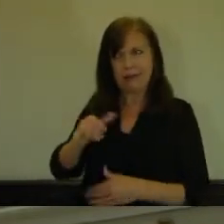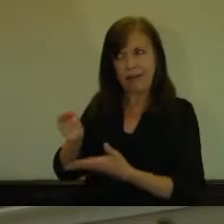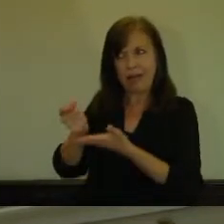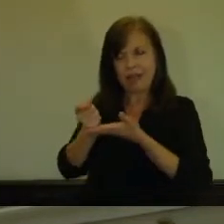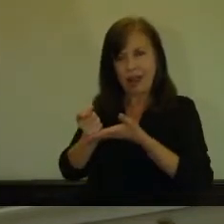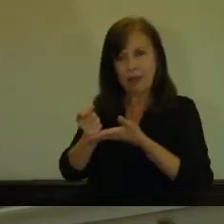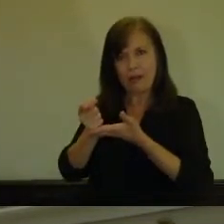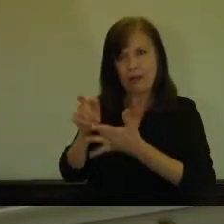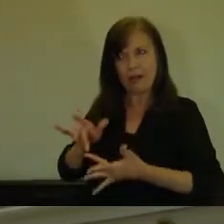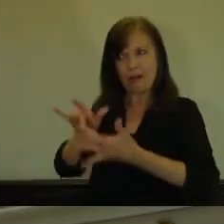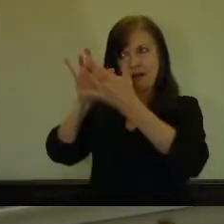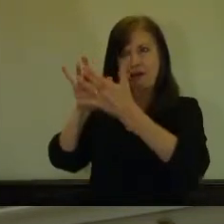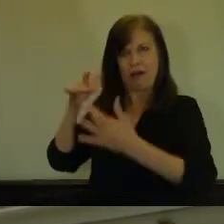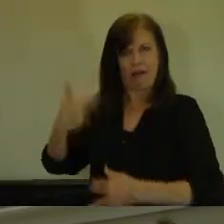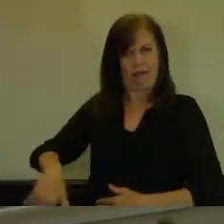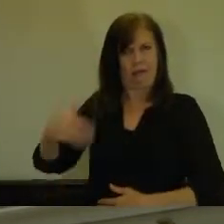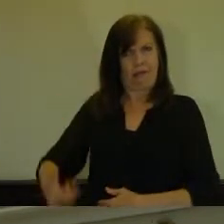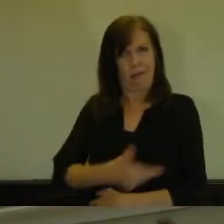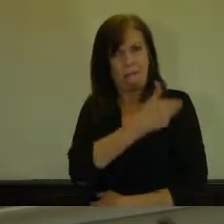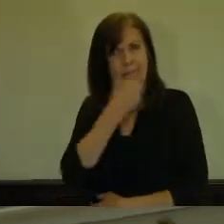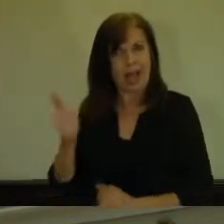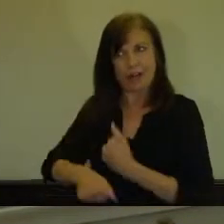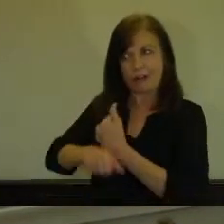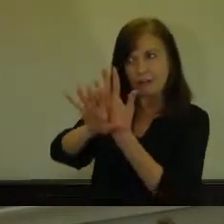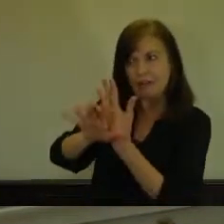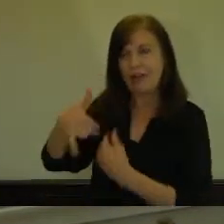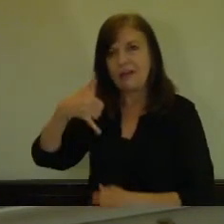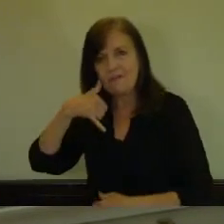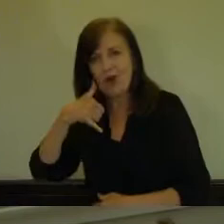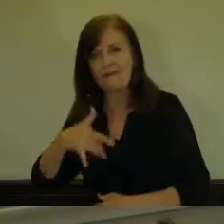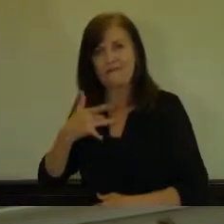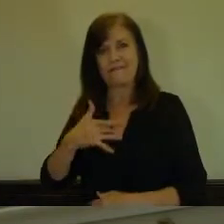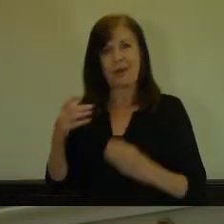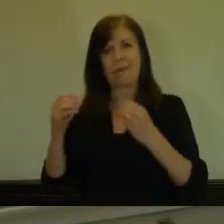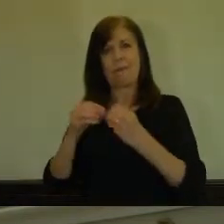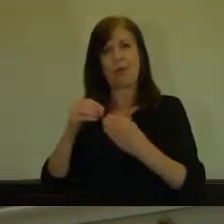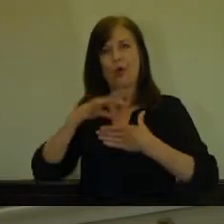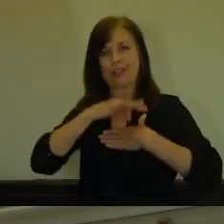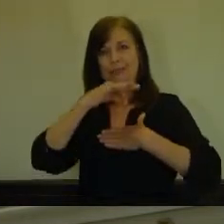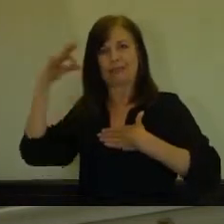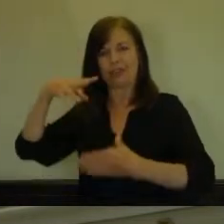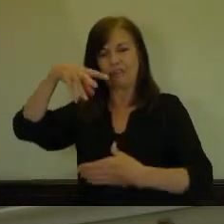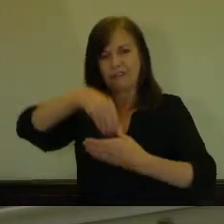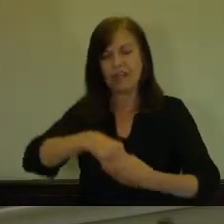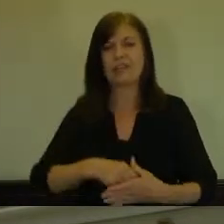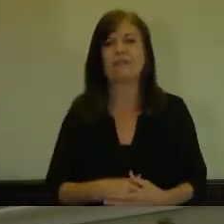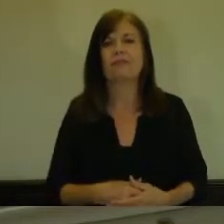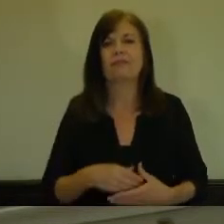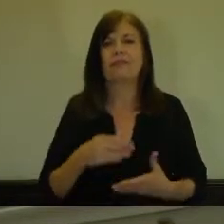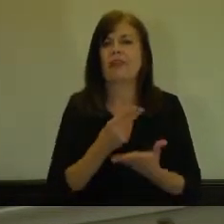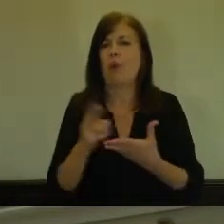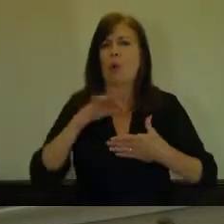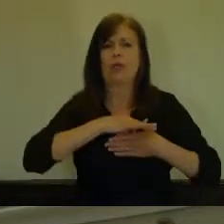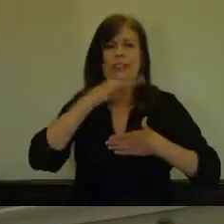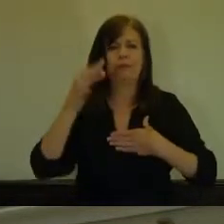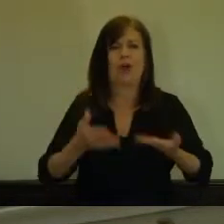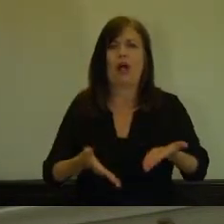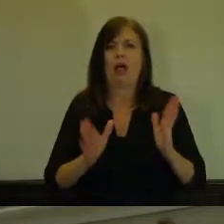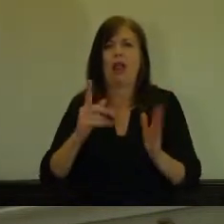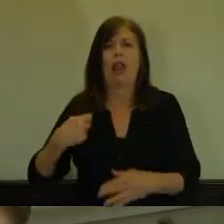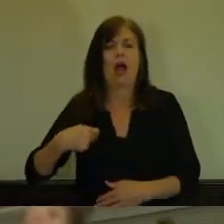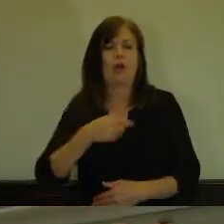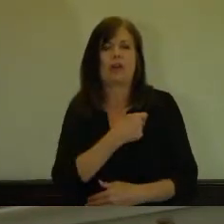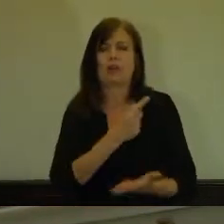was a godsend to meeting their needs. The Spirit was at work. The power of the Spirit has allowed us to